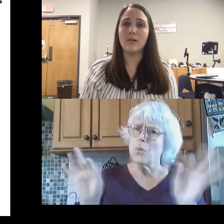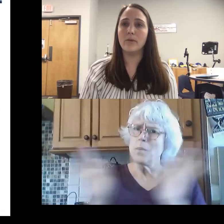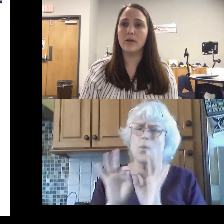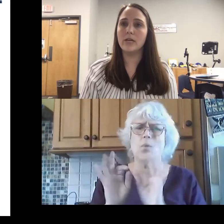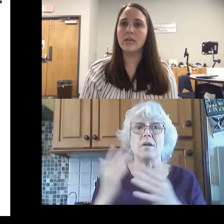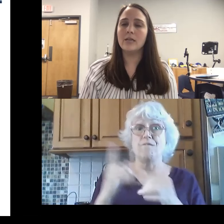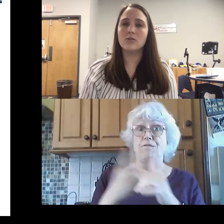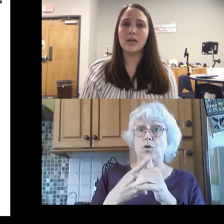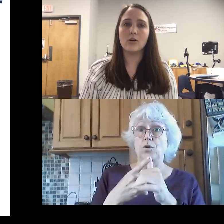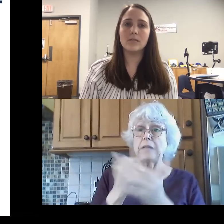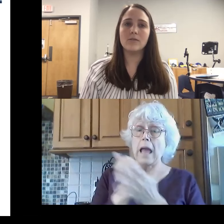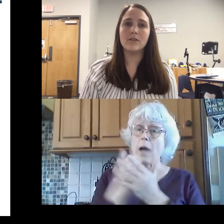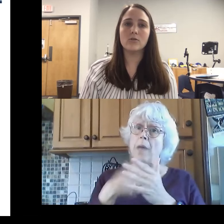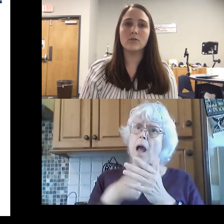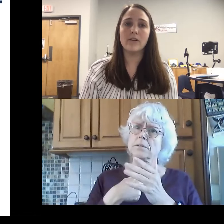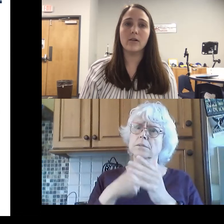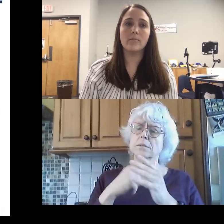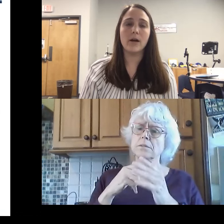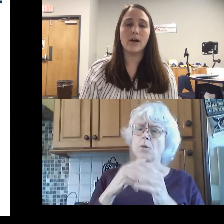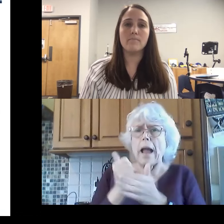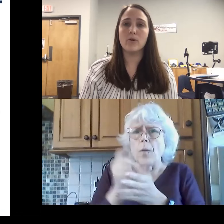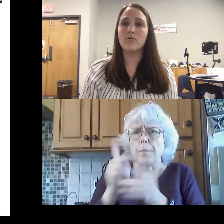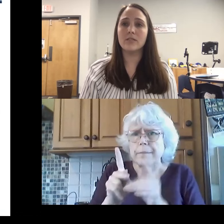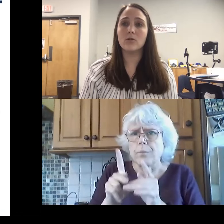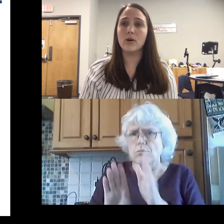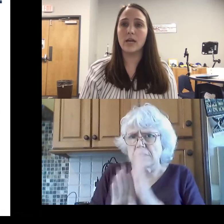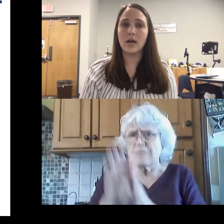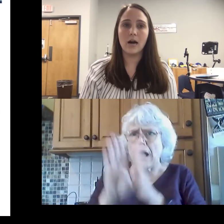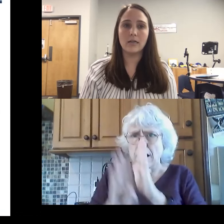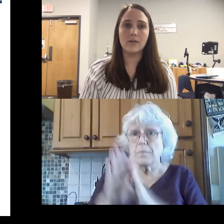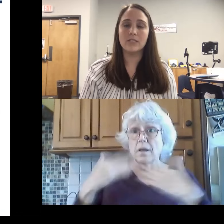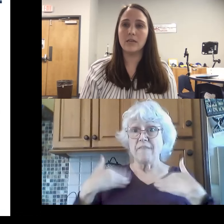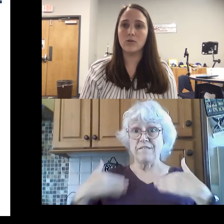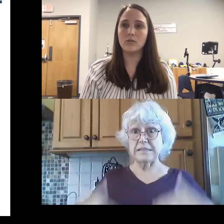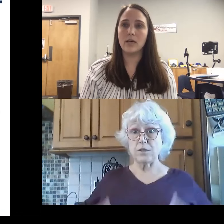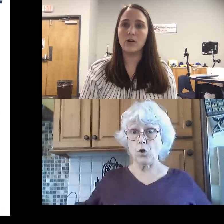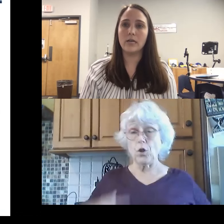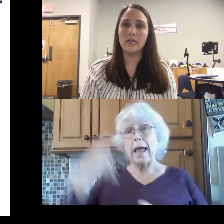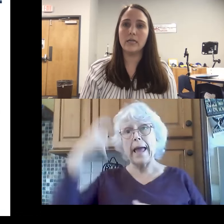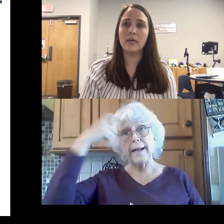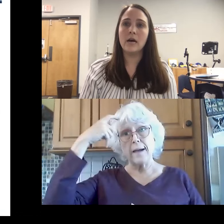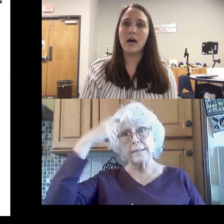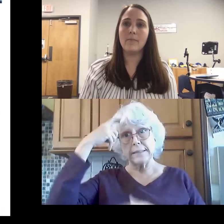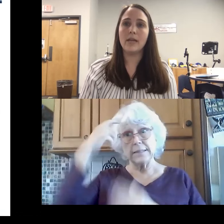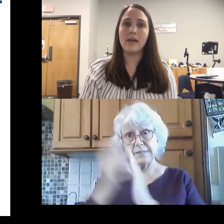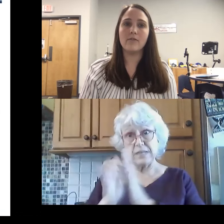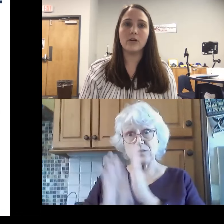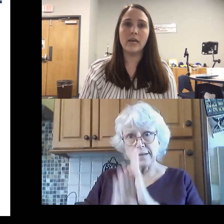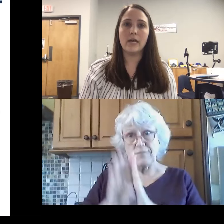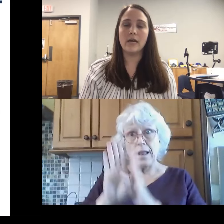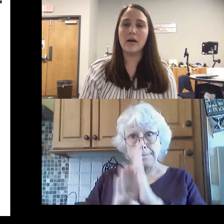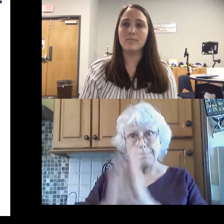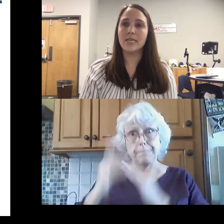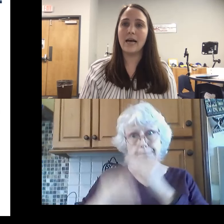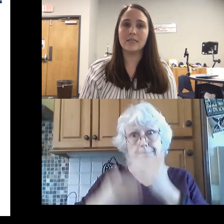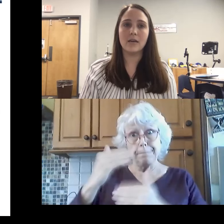developmentally. So it helps individuals develop both physical and cognitive skills that are needed in everyday